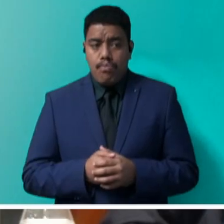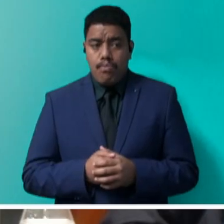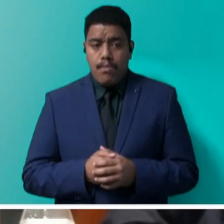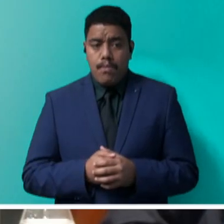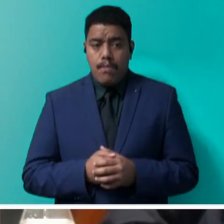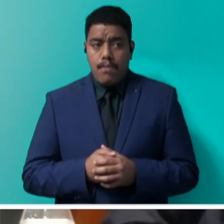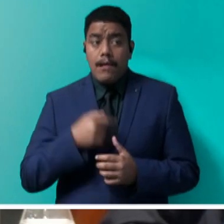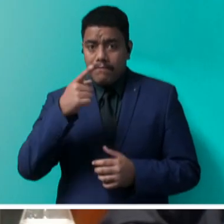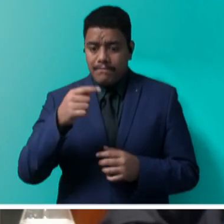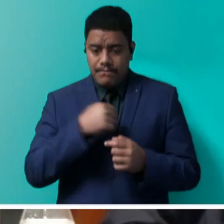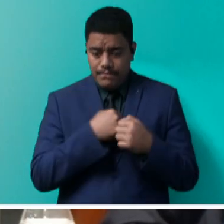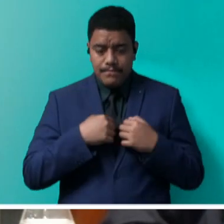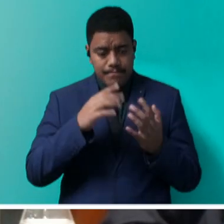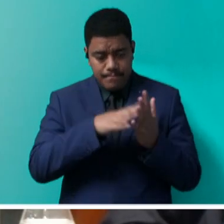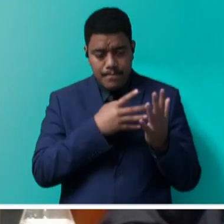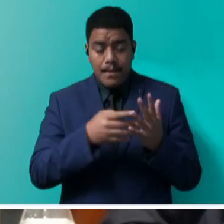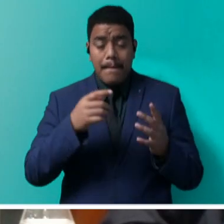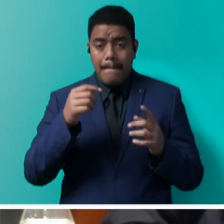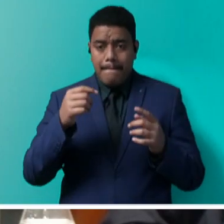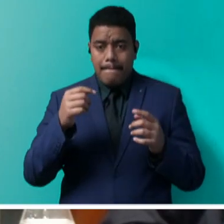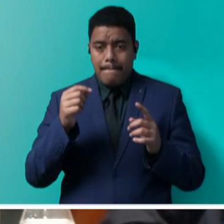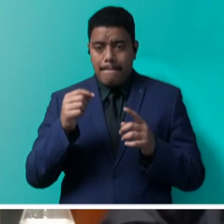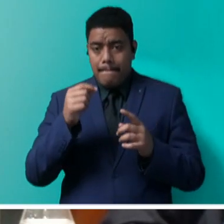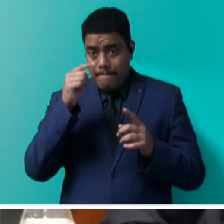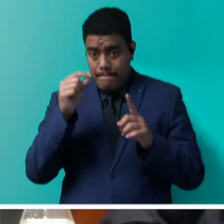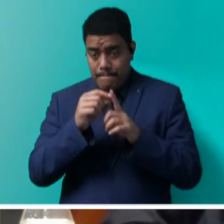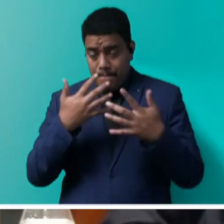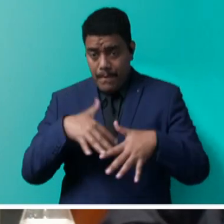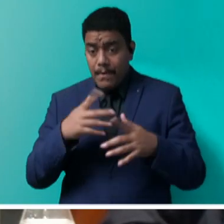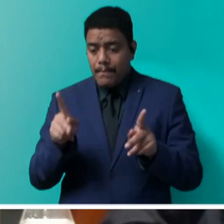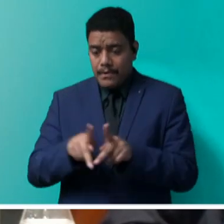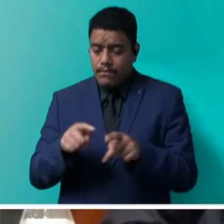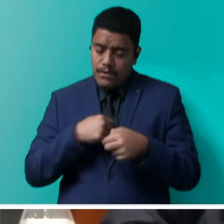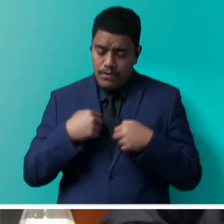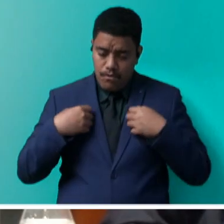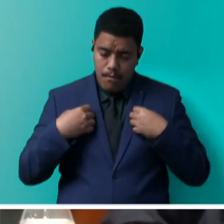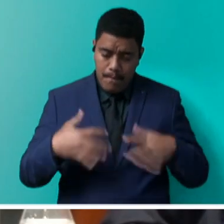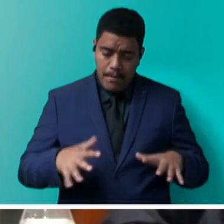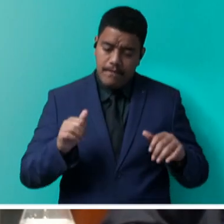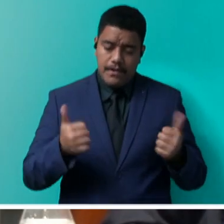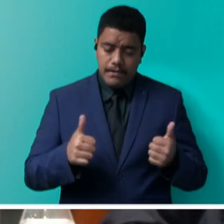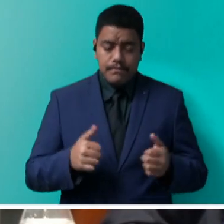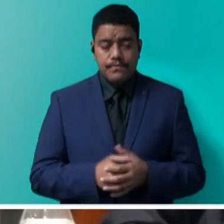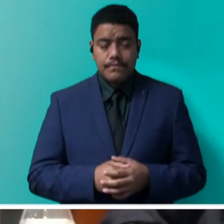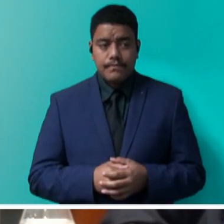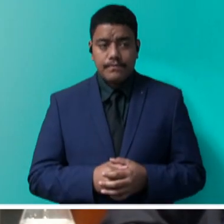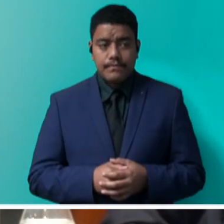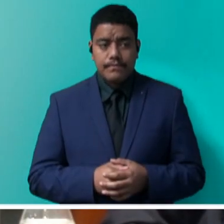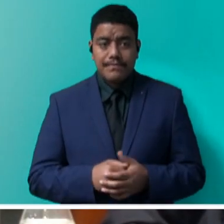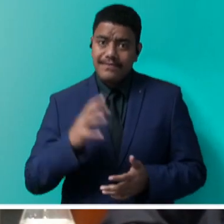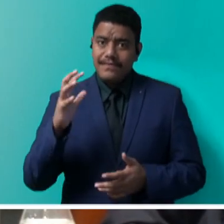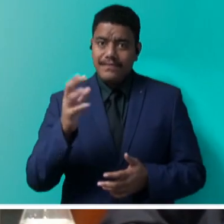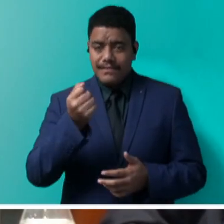strategic implementation and public-private partnership. The completed projects, we have strong records of completion with